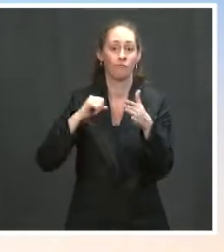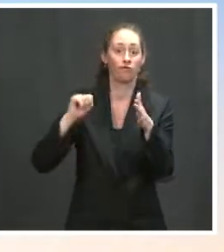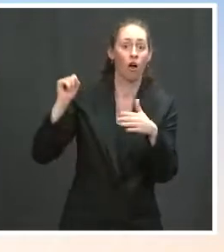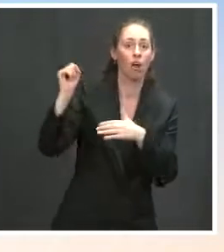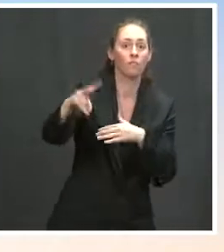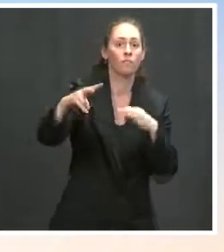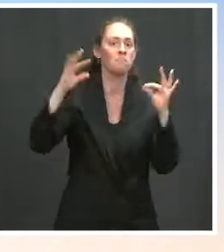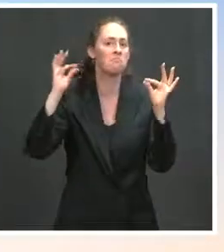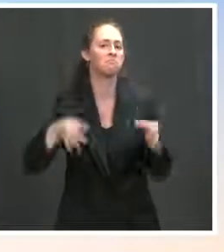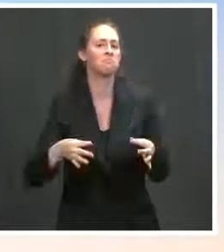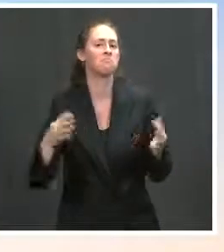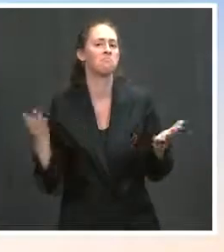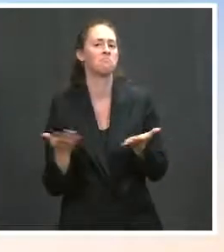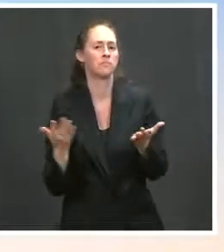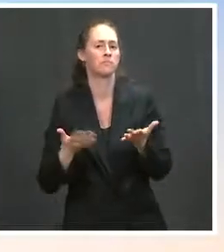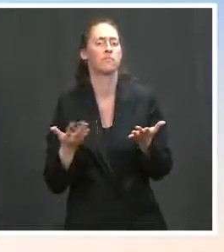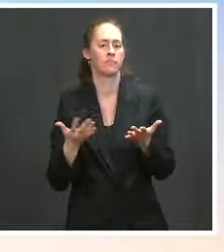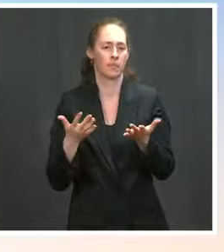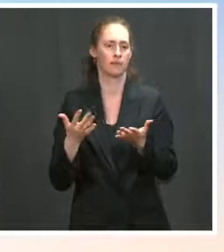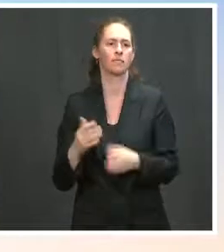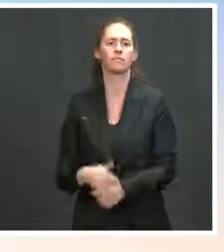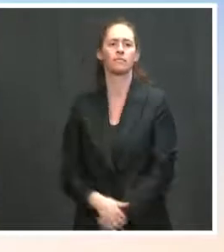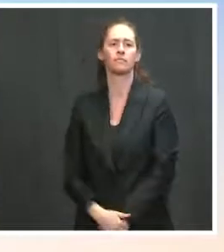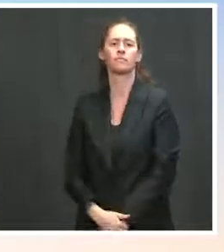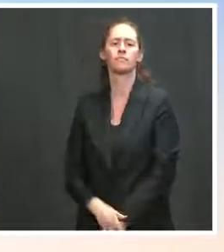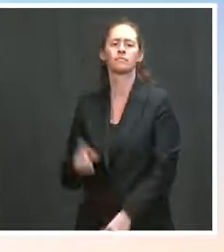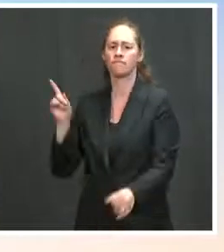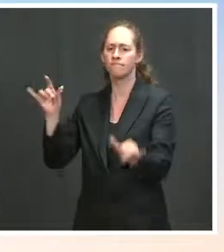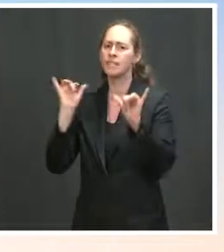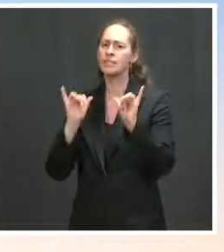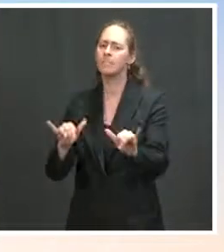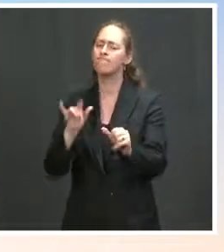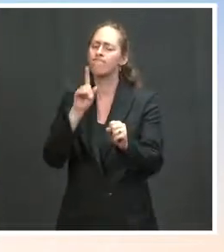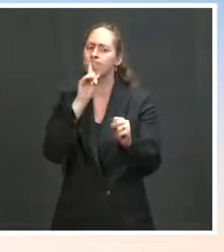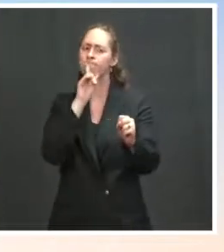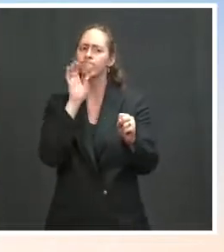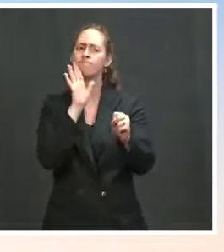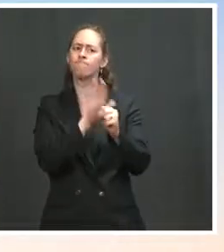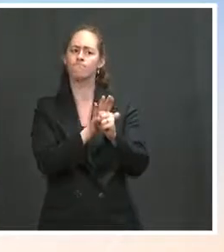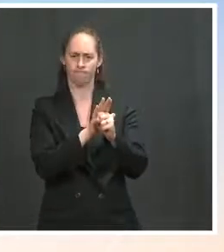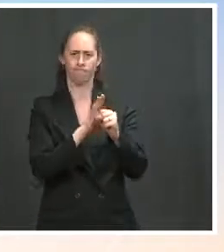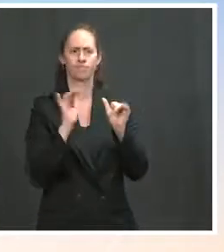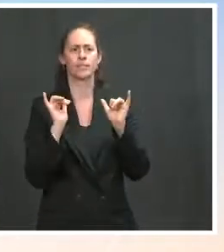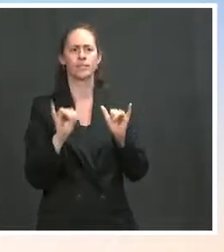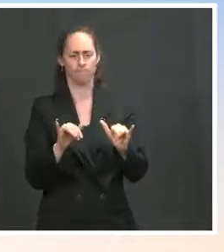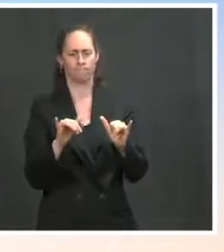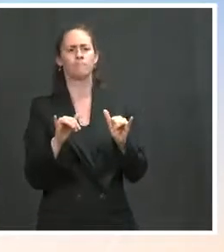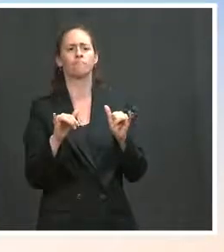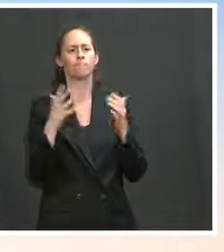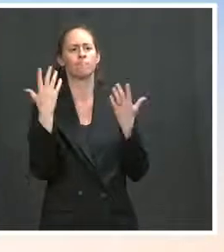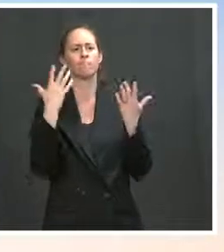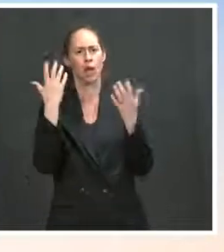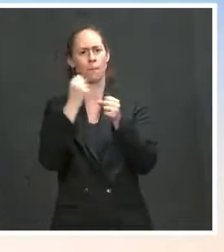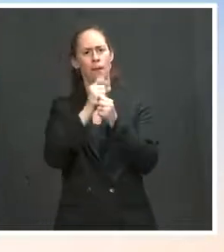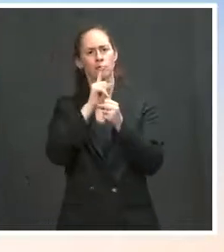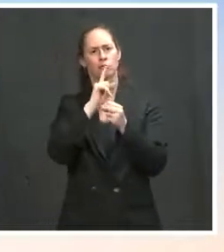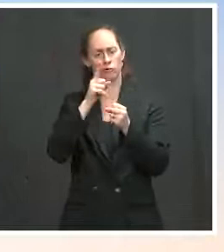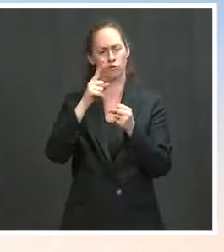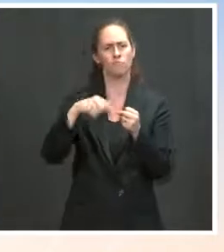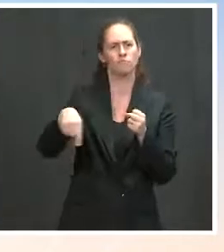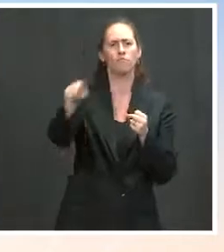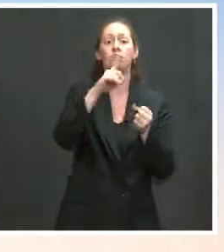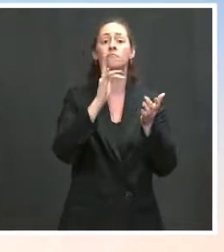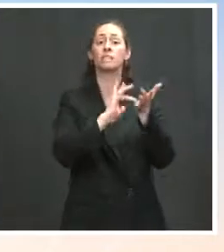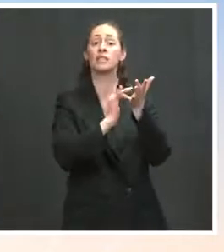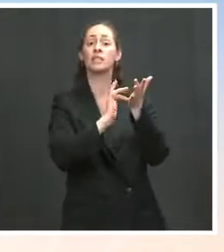clearly talked about and remains committed to his campaign pledge of pushing for a public option of prescription drugs, something he